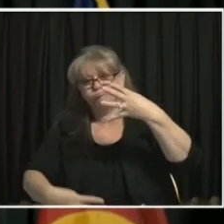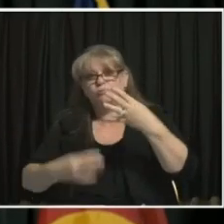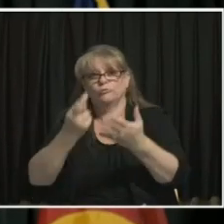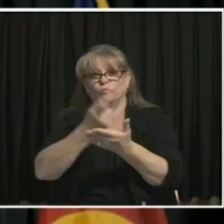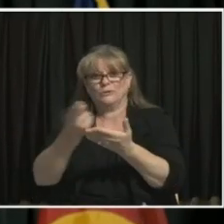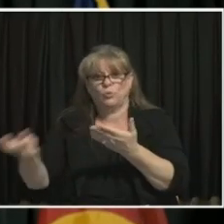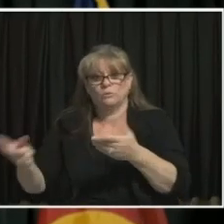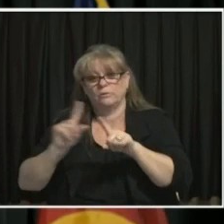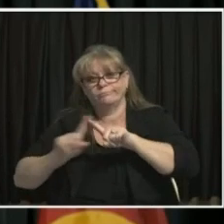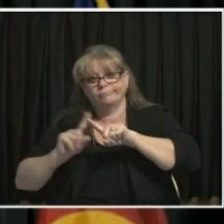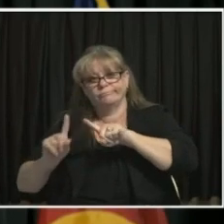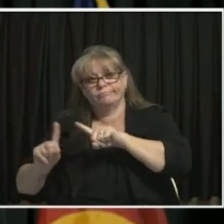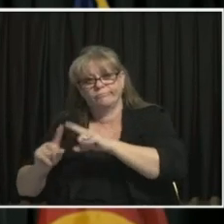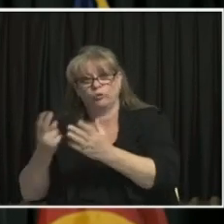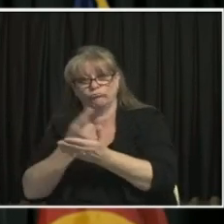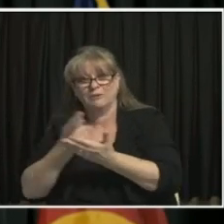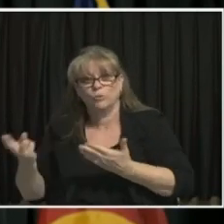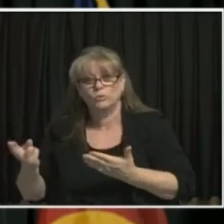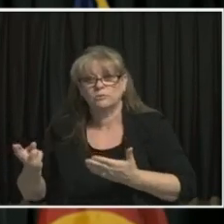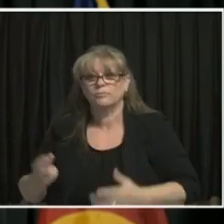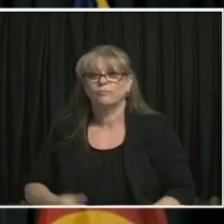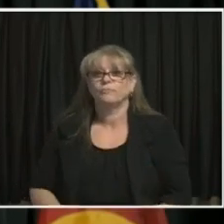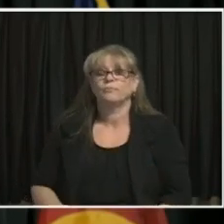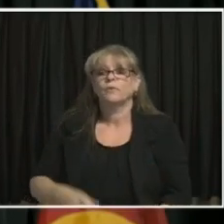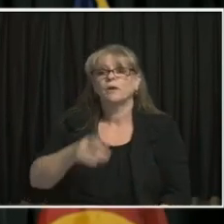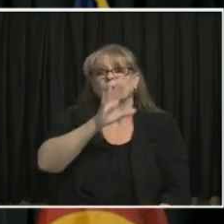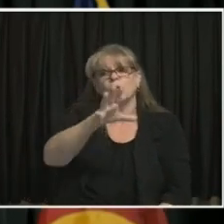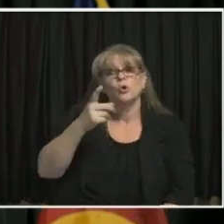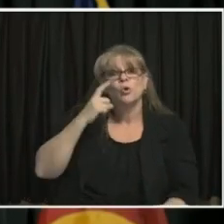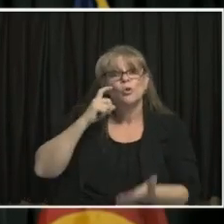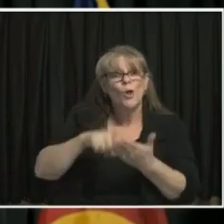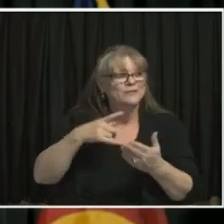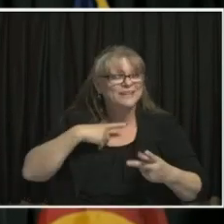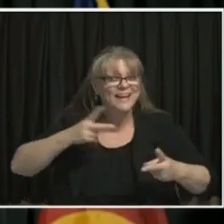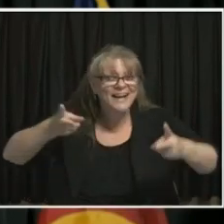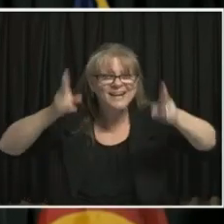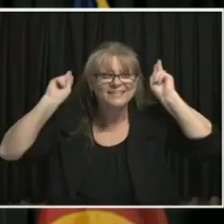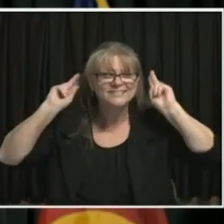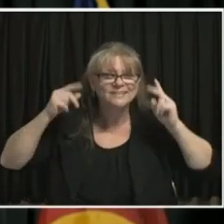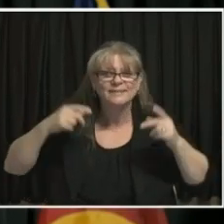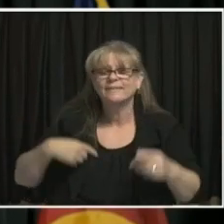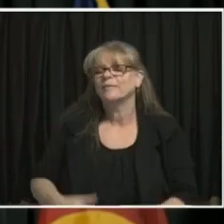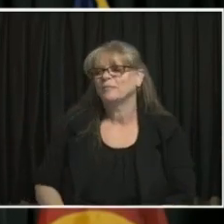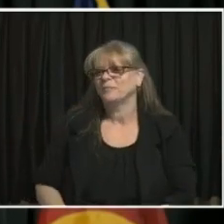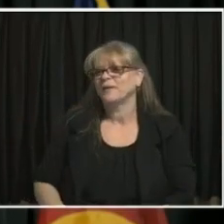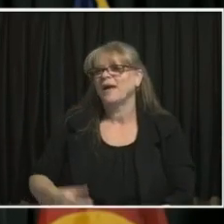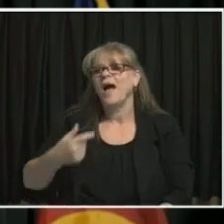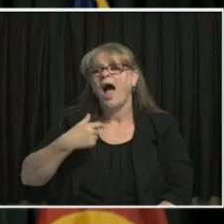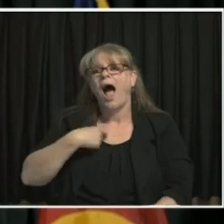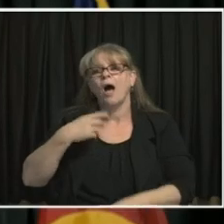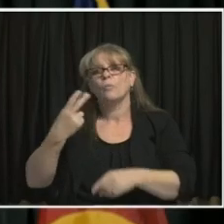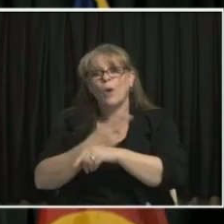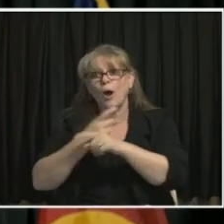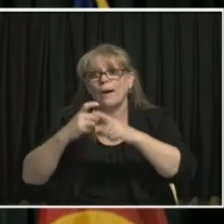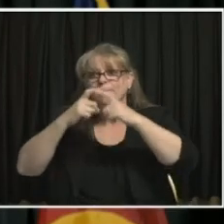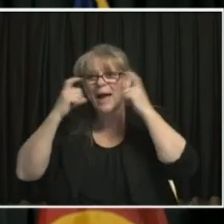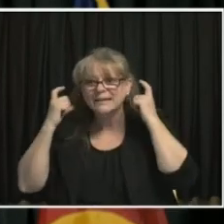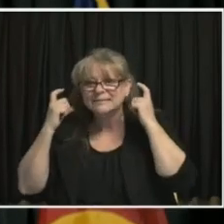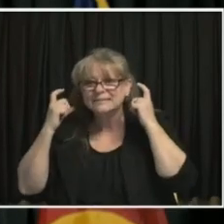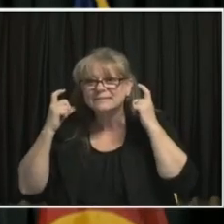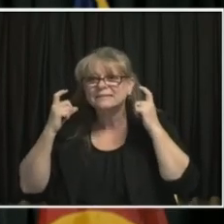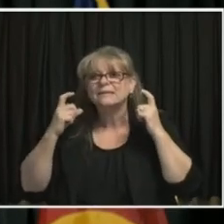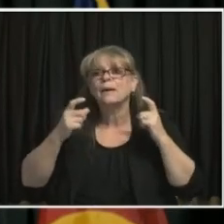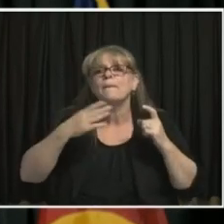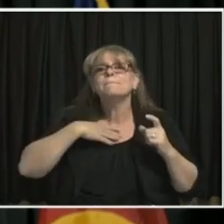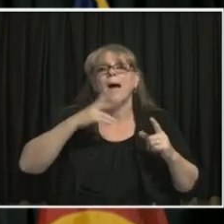also got a haircut recently. Wearing my mask, our barber wearing her mask, being as